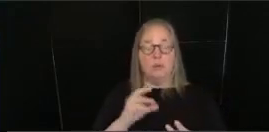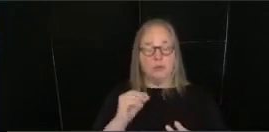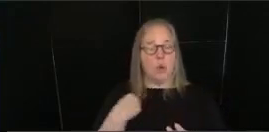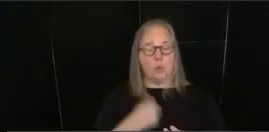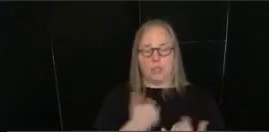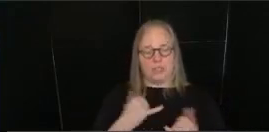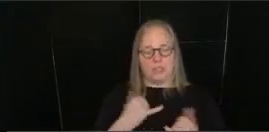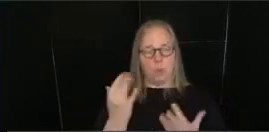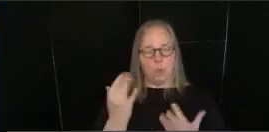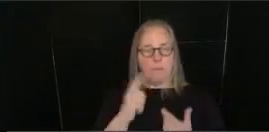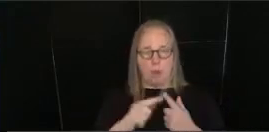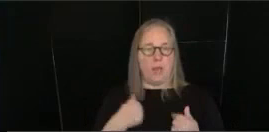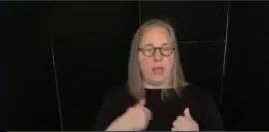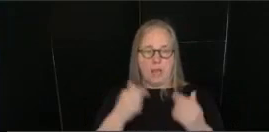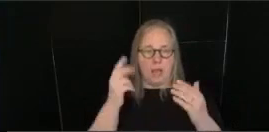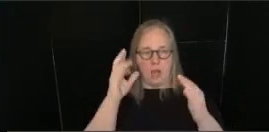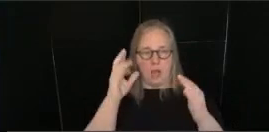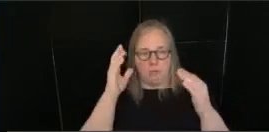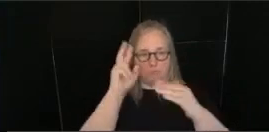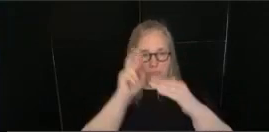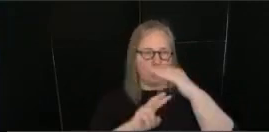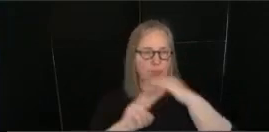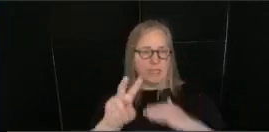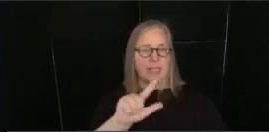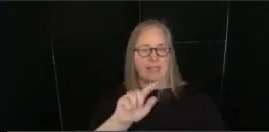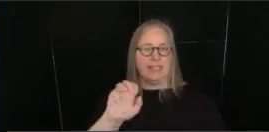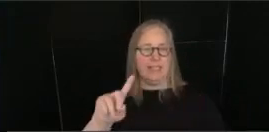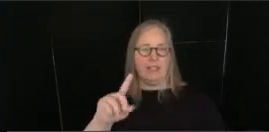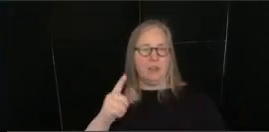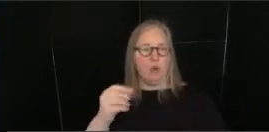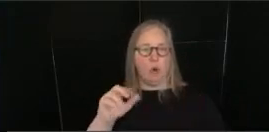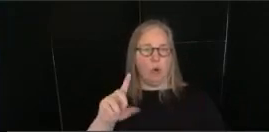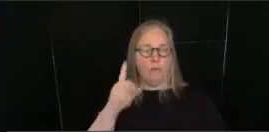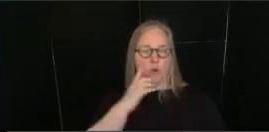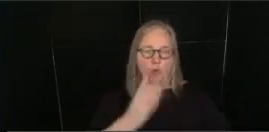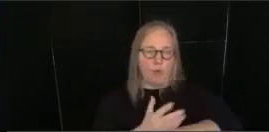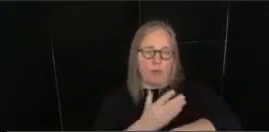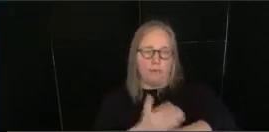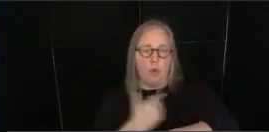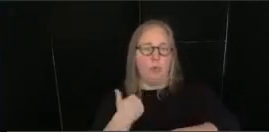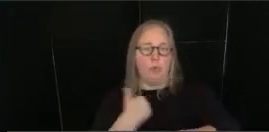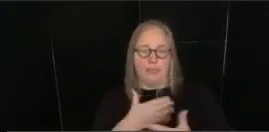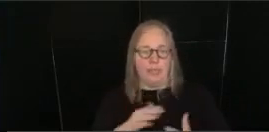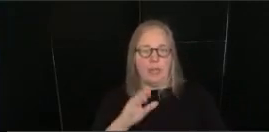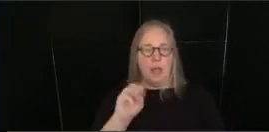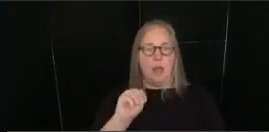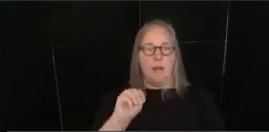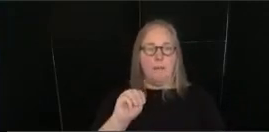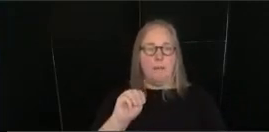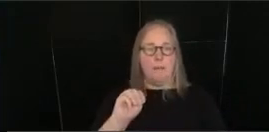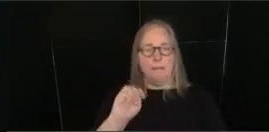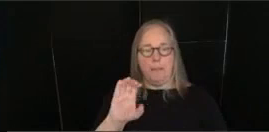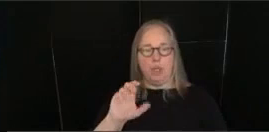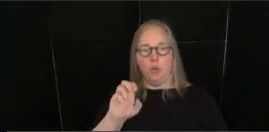lead gold for the renovations that we did in McEwen Hall, Howard Hall, and Academic Commons.